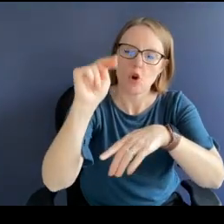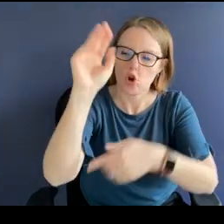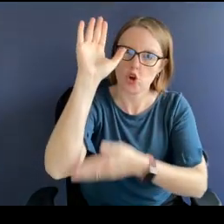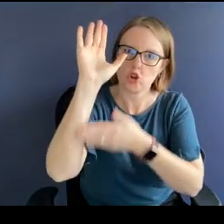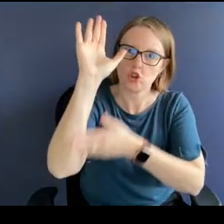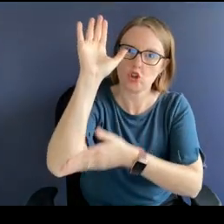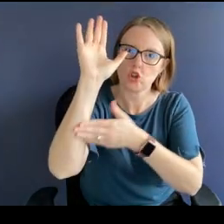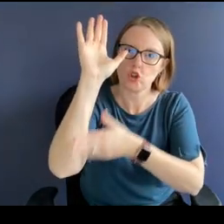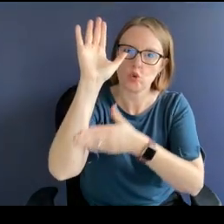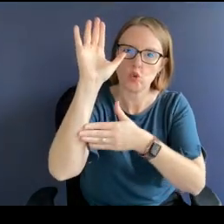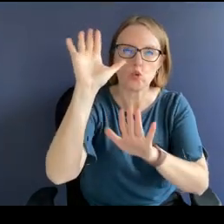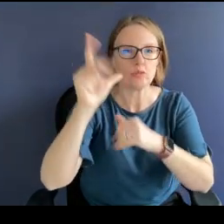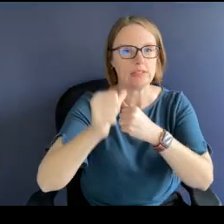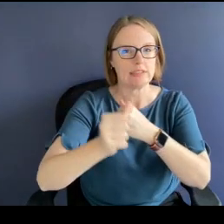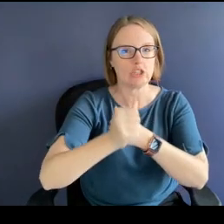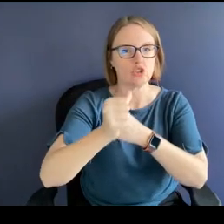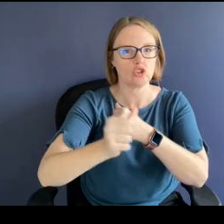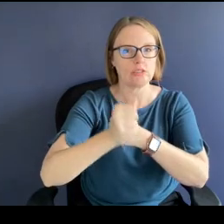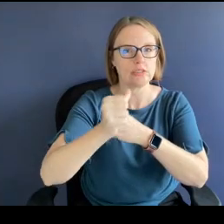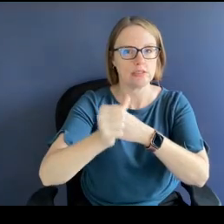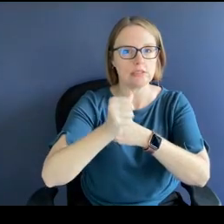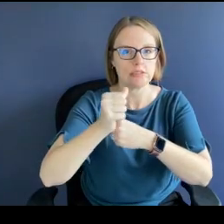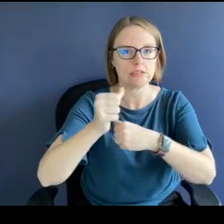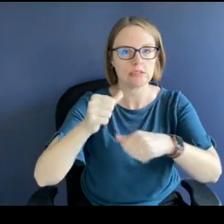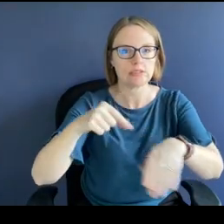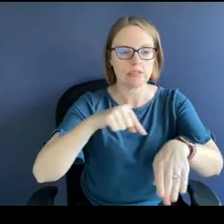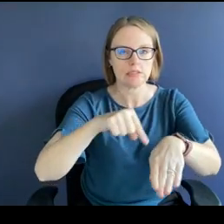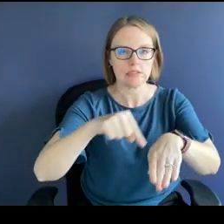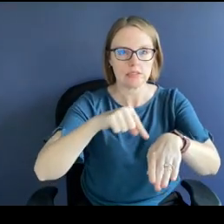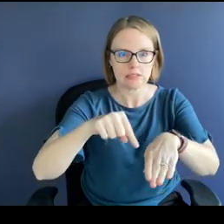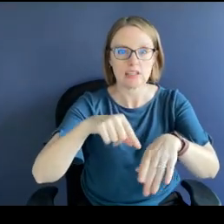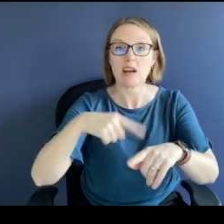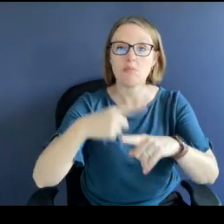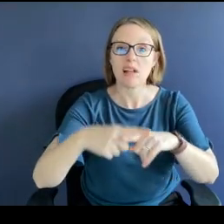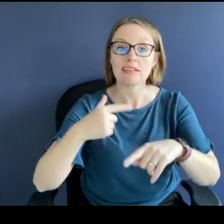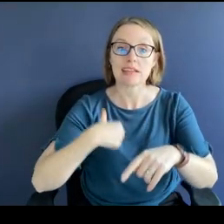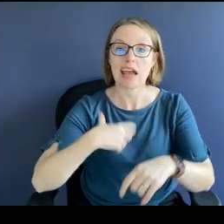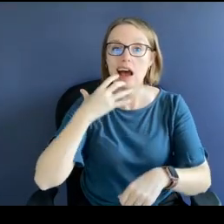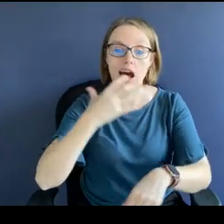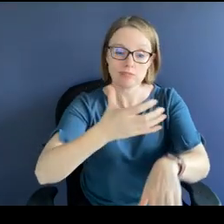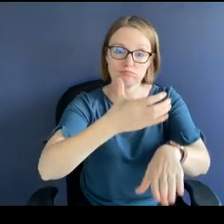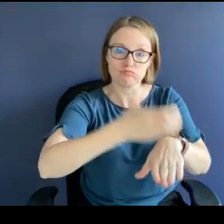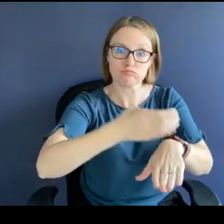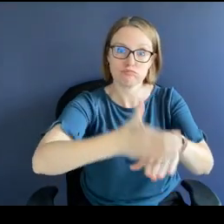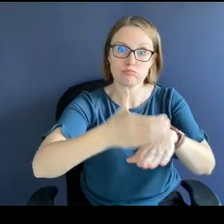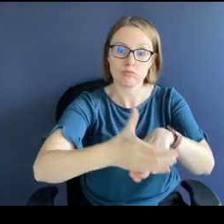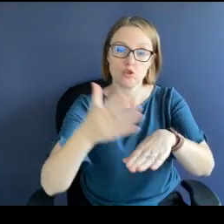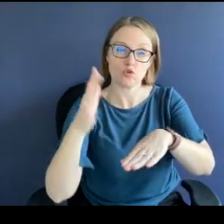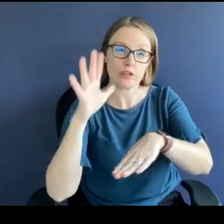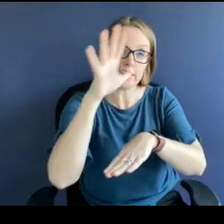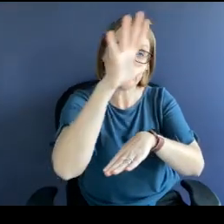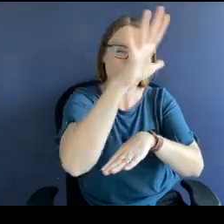reach hot pots, pans, and controls, which can be dangerous.